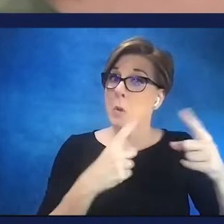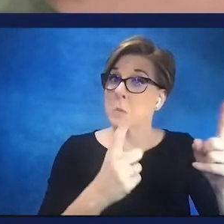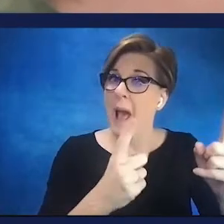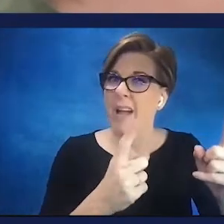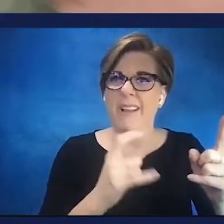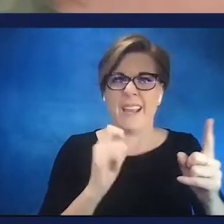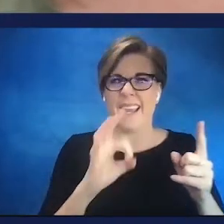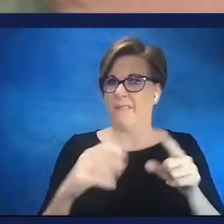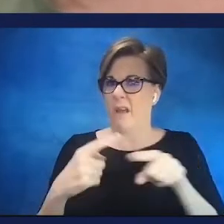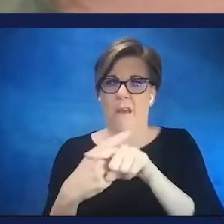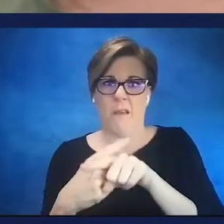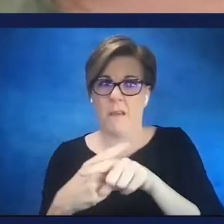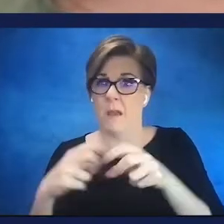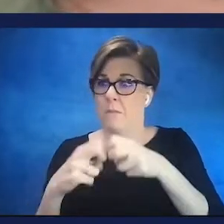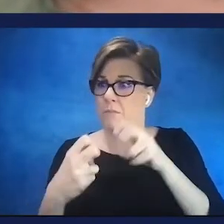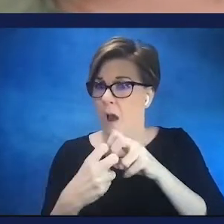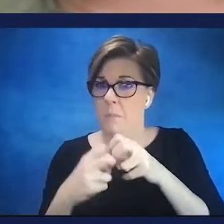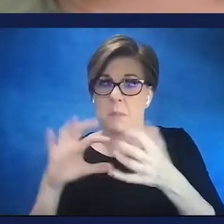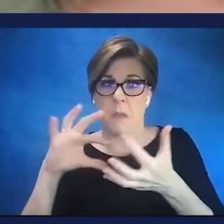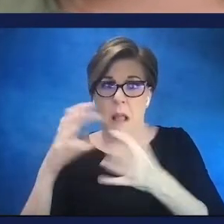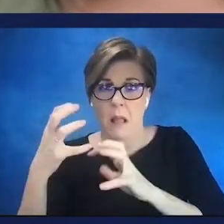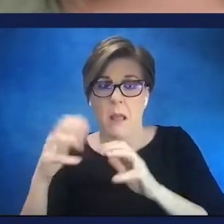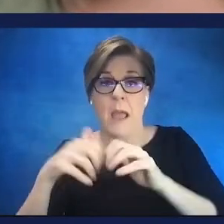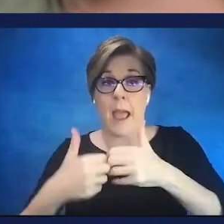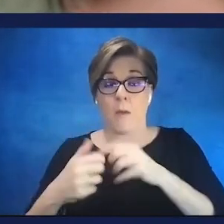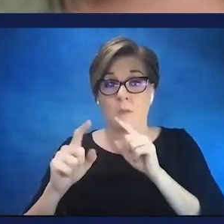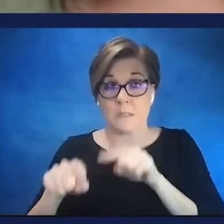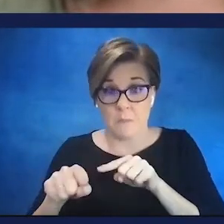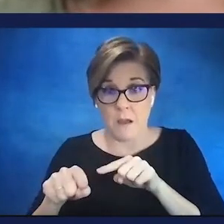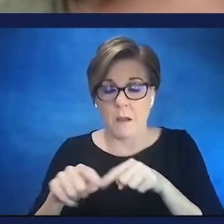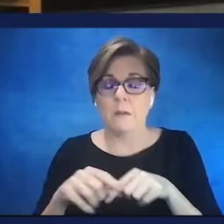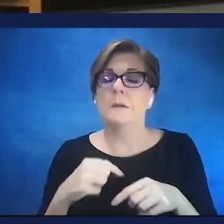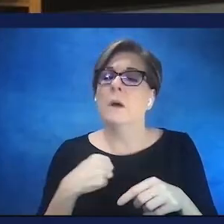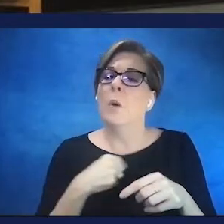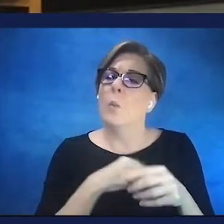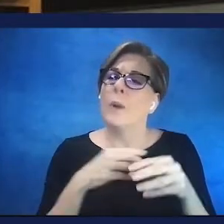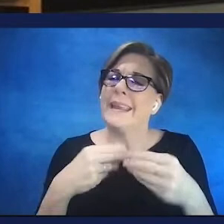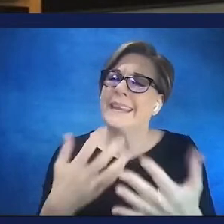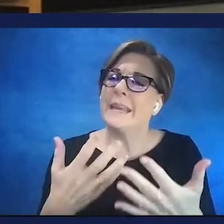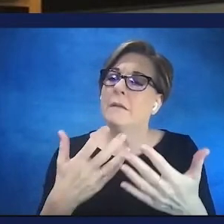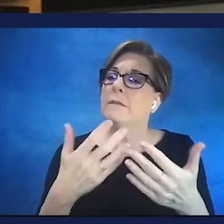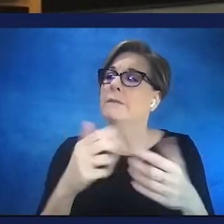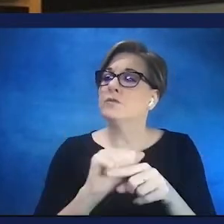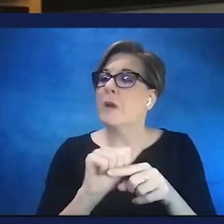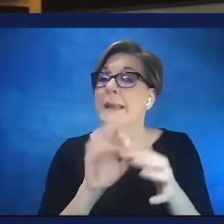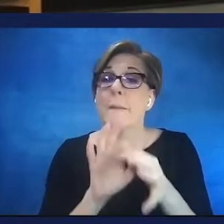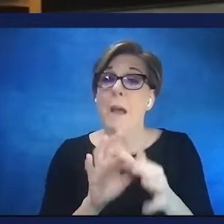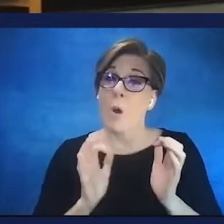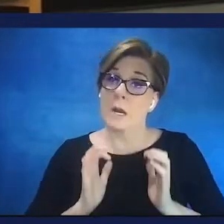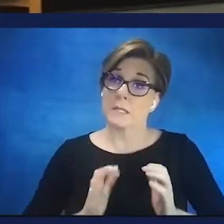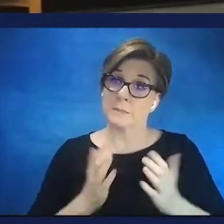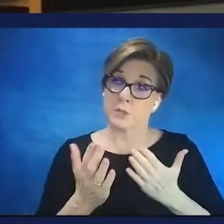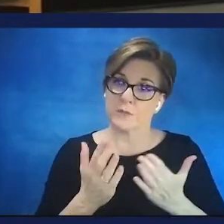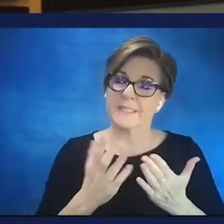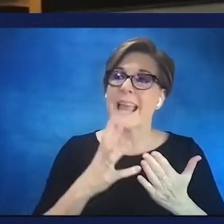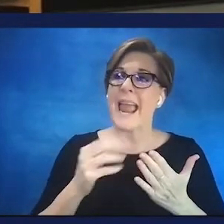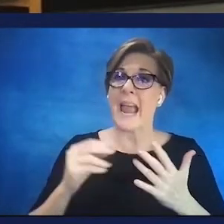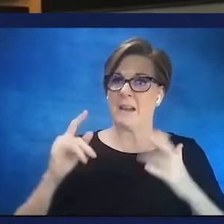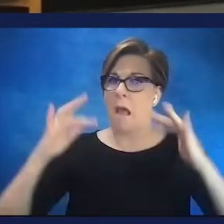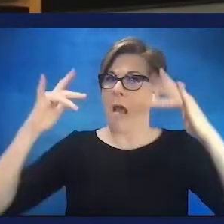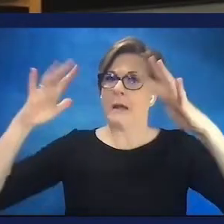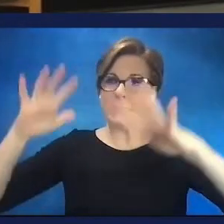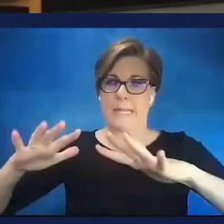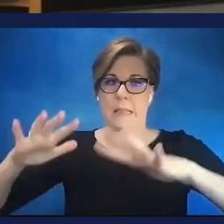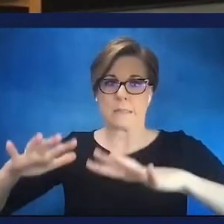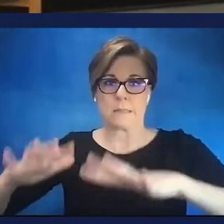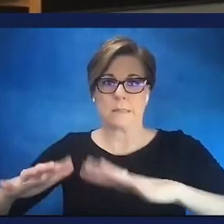to plan, how do they respond to that issue? We provide them training on customer service and de-escalation techniques